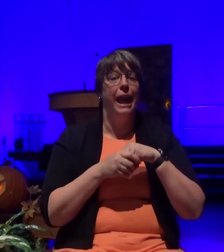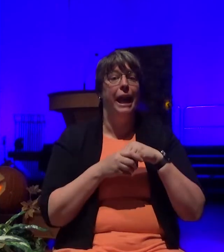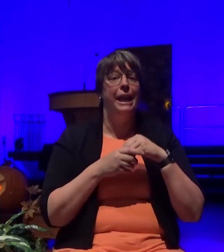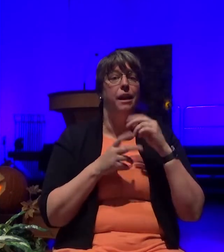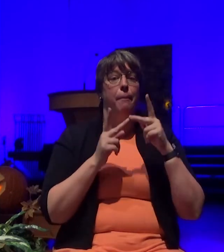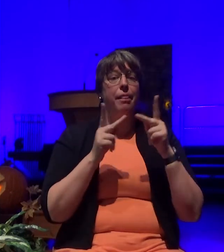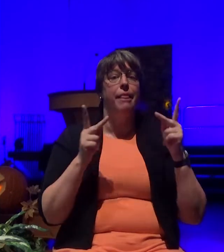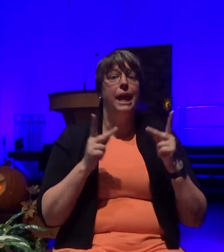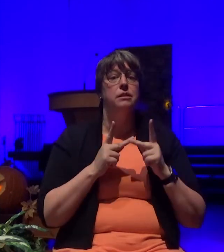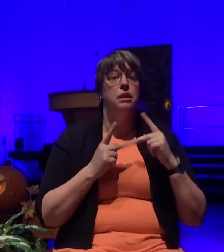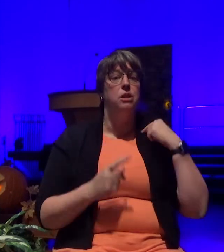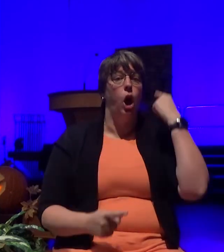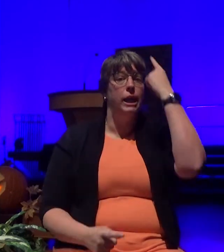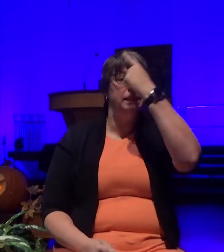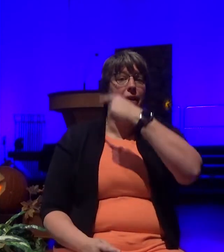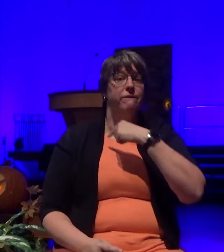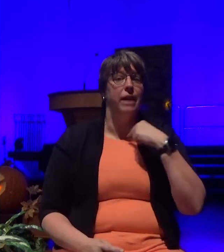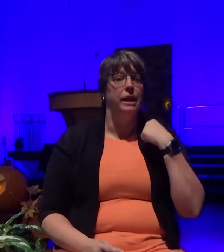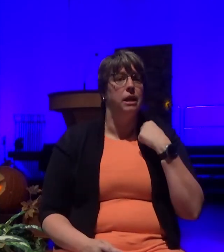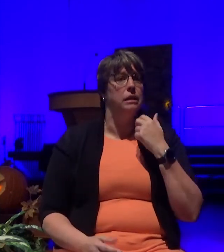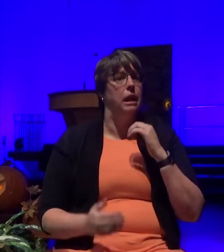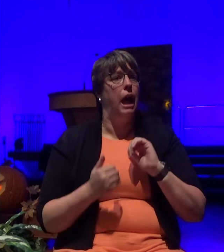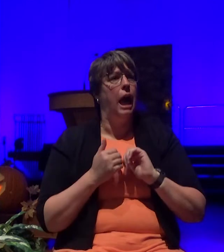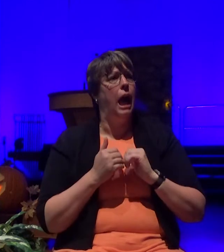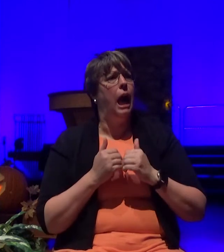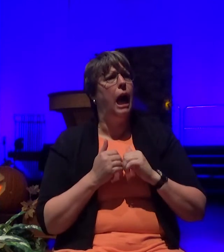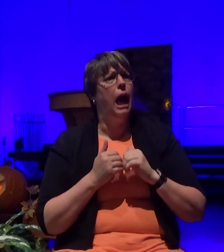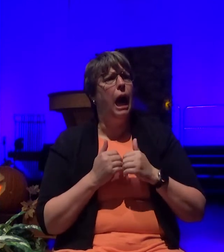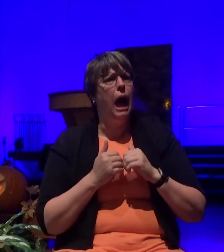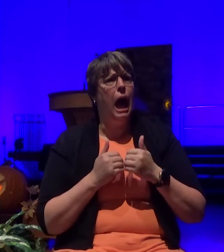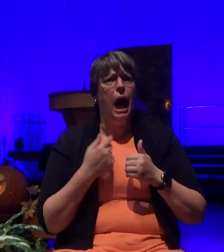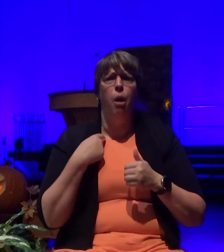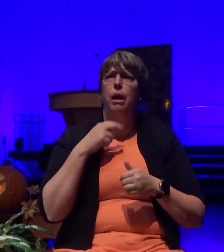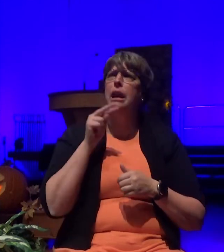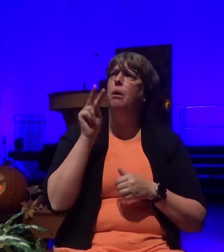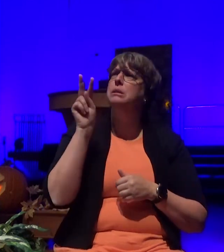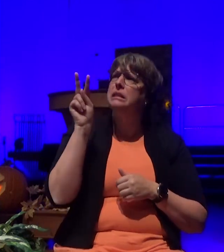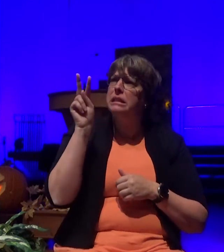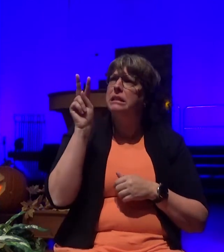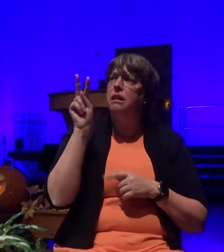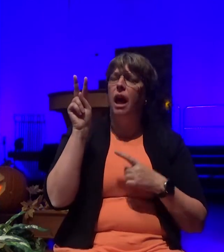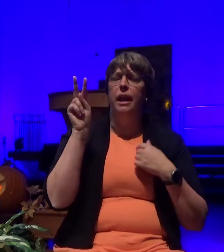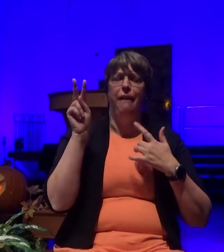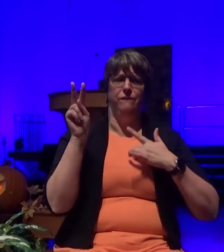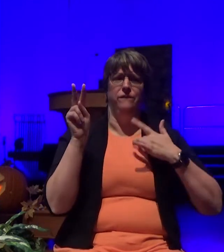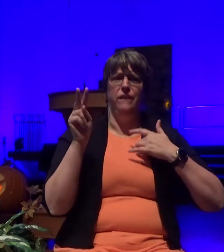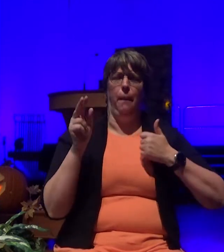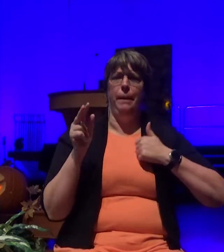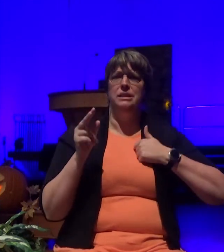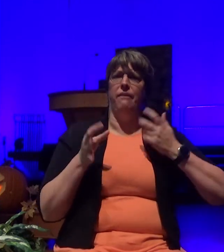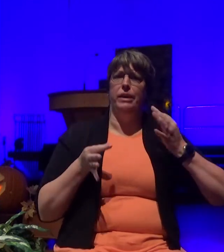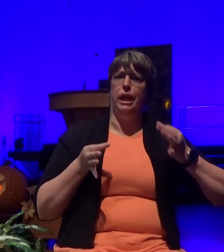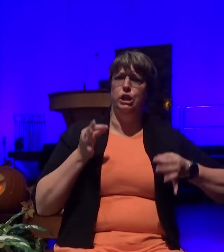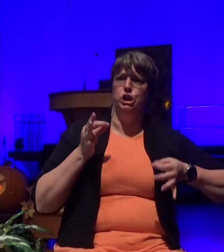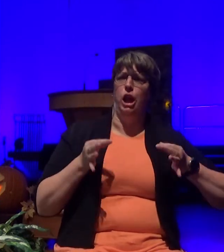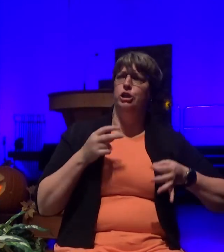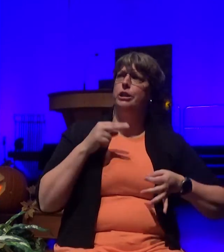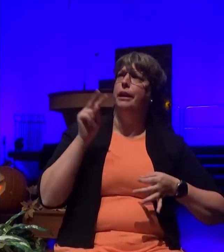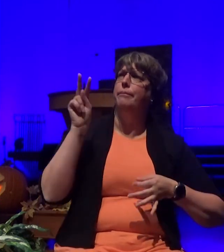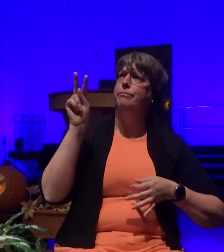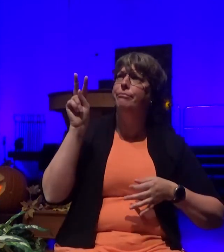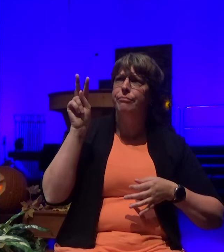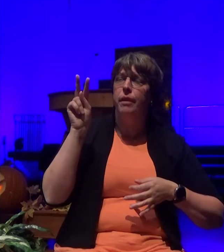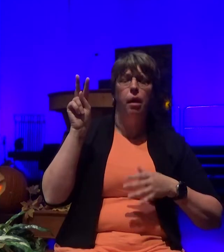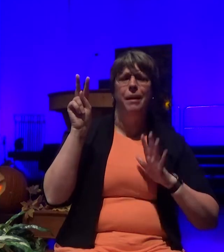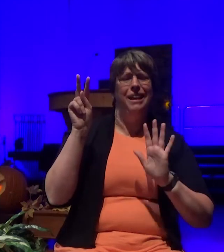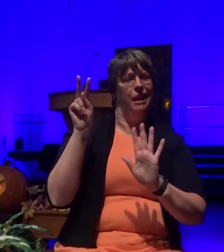that? And I found myself starting to get a little bit, like, judgy about it, and then I suddenly went, well, it's his face, it's not my